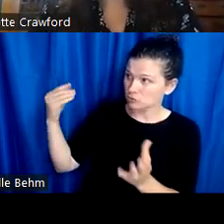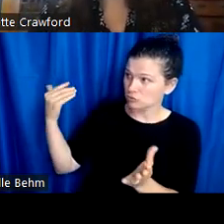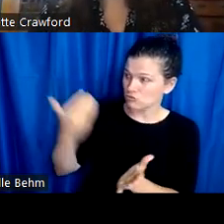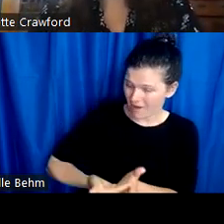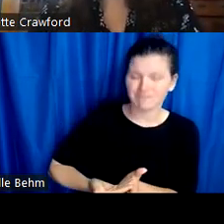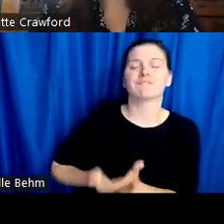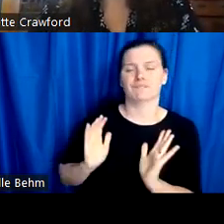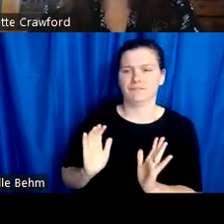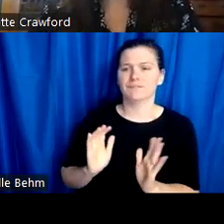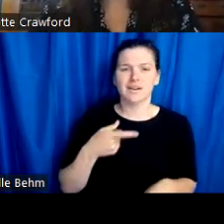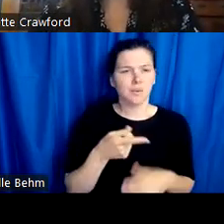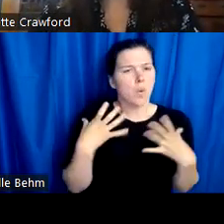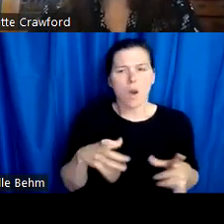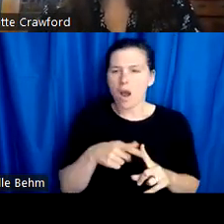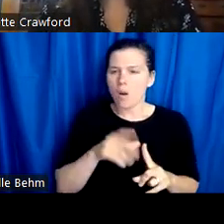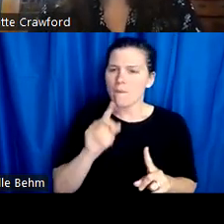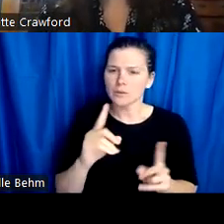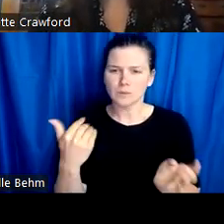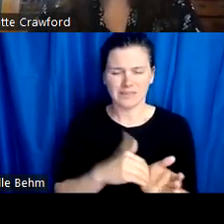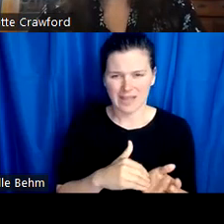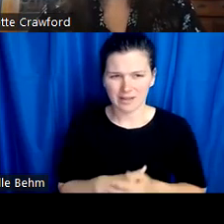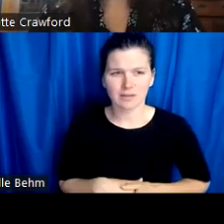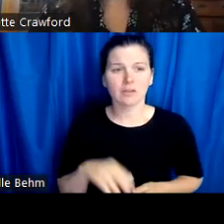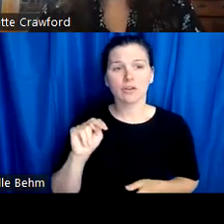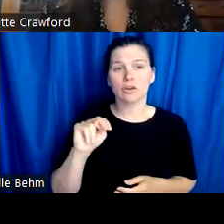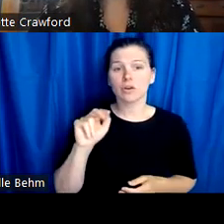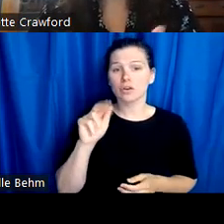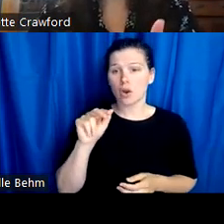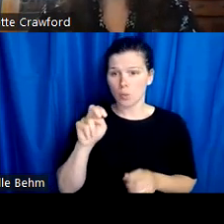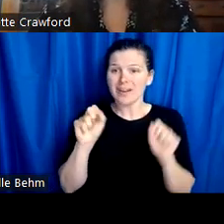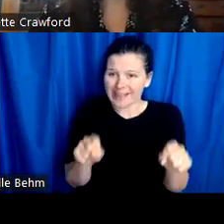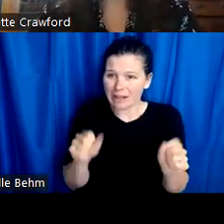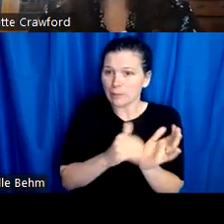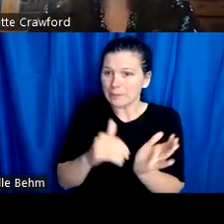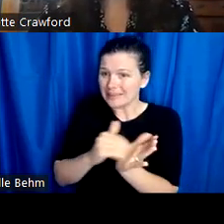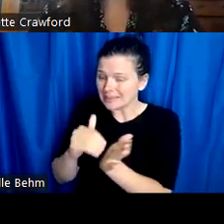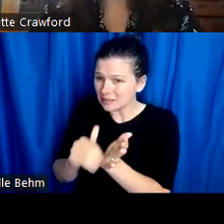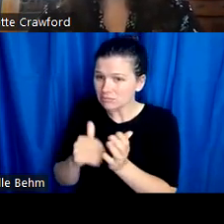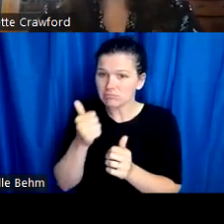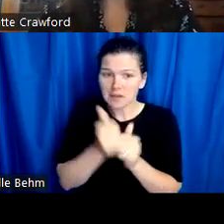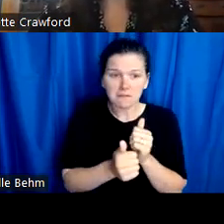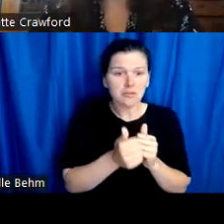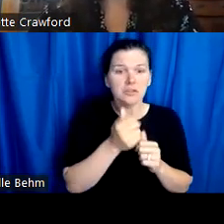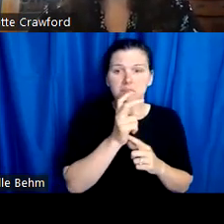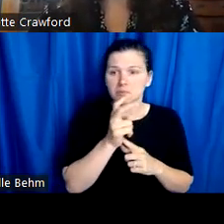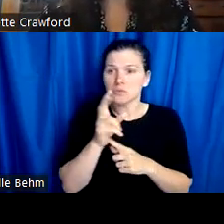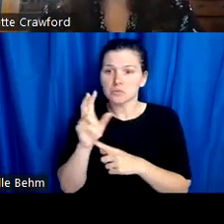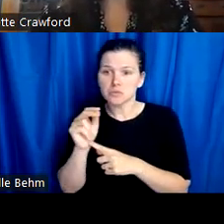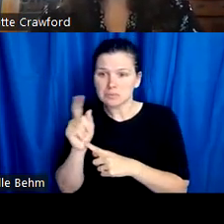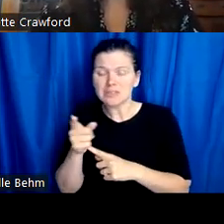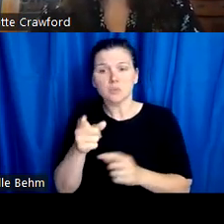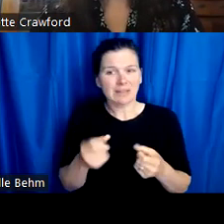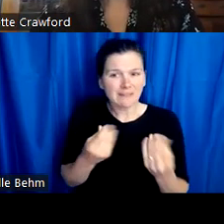Narcan can be repeated in 2 to 3 minutes, which is important to know. So if you get them, they aren't quite coming around, you can give them another